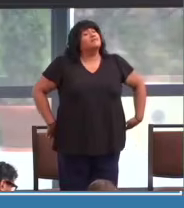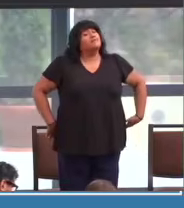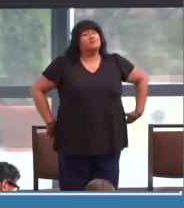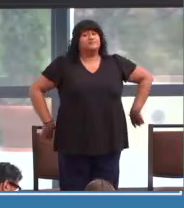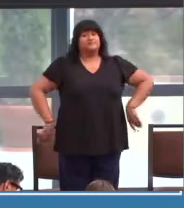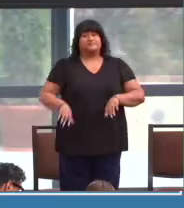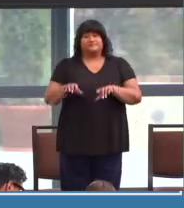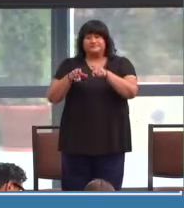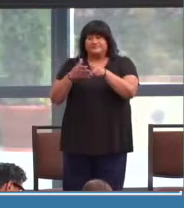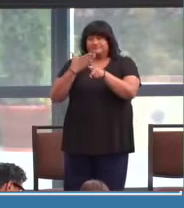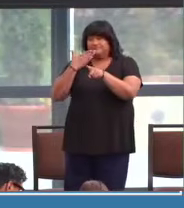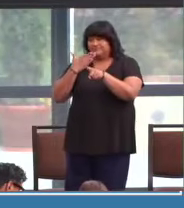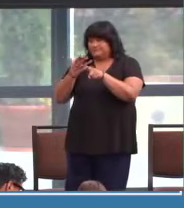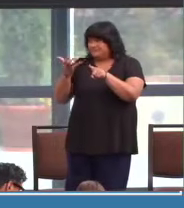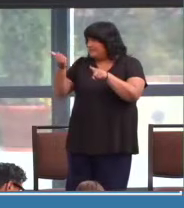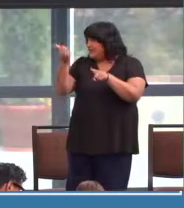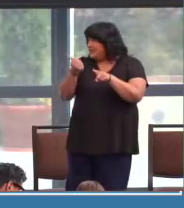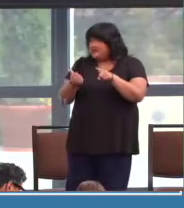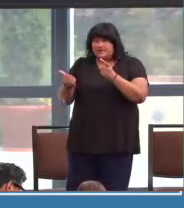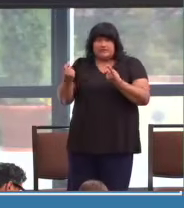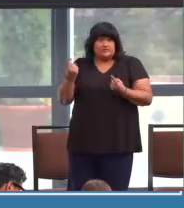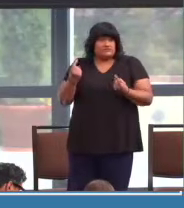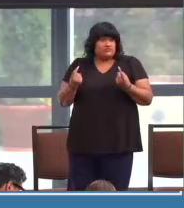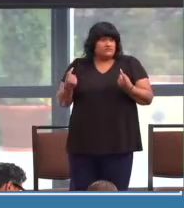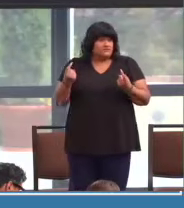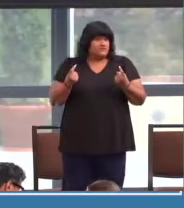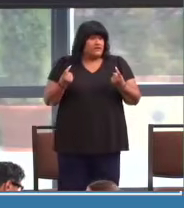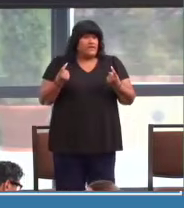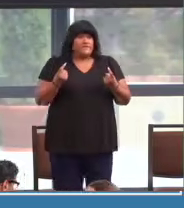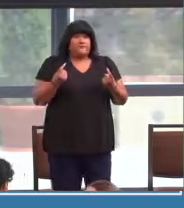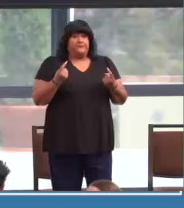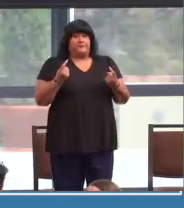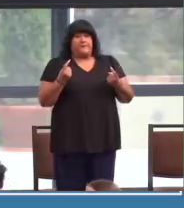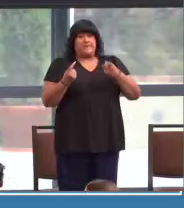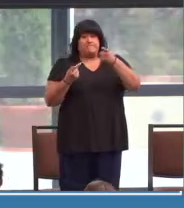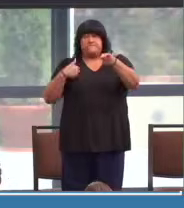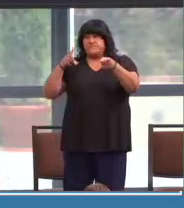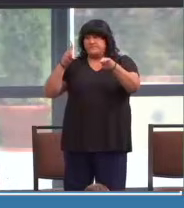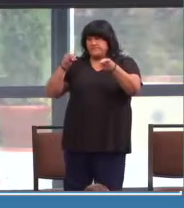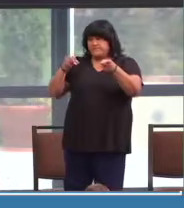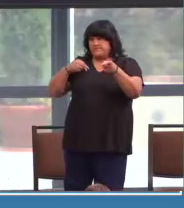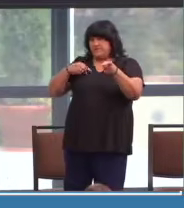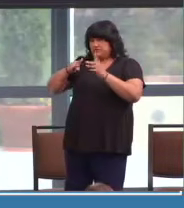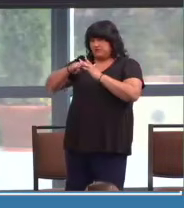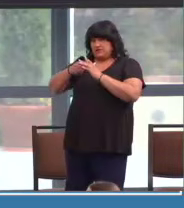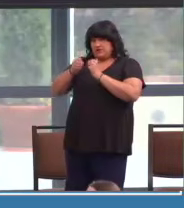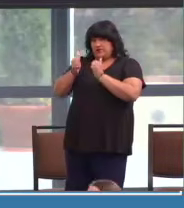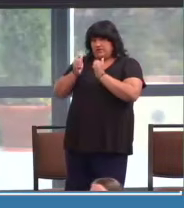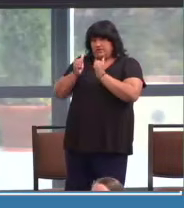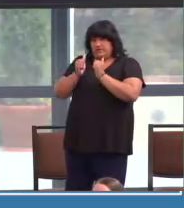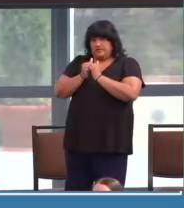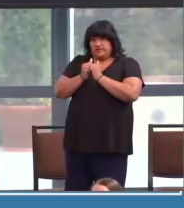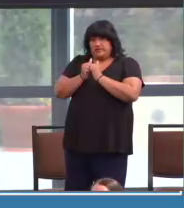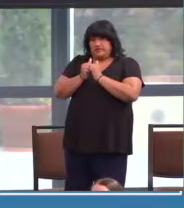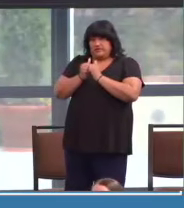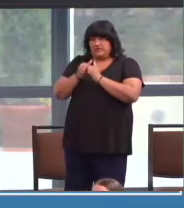Okay, thank you so much. Do we have any? I'm going to start with a question that Oh, I'm so sorry. I'm